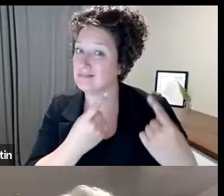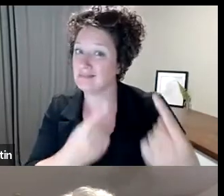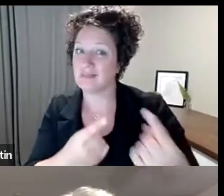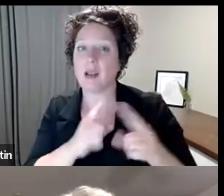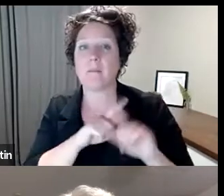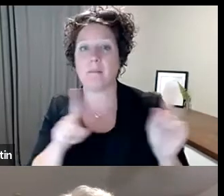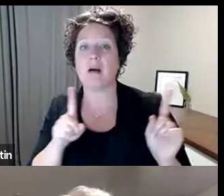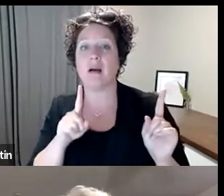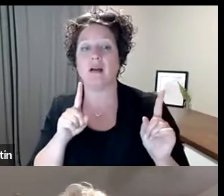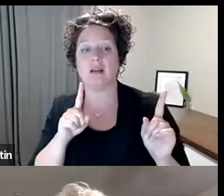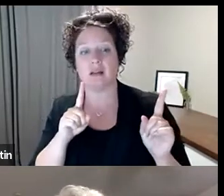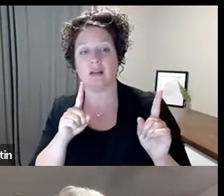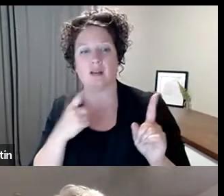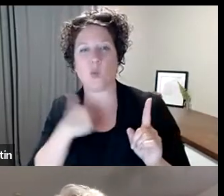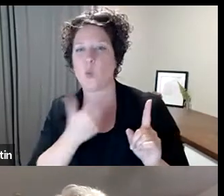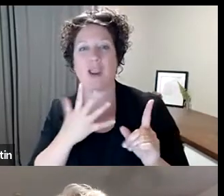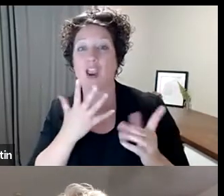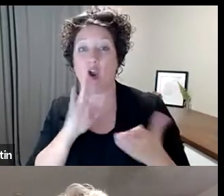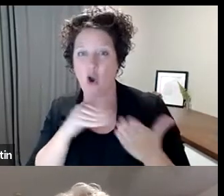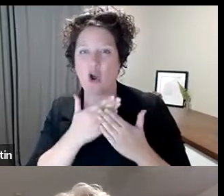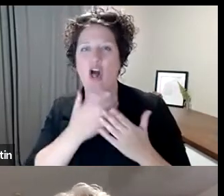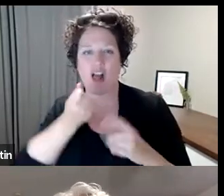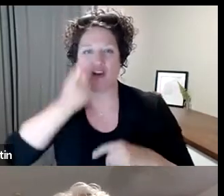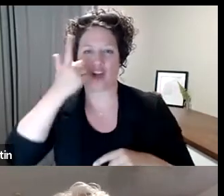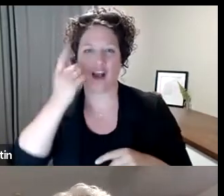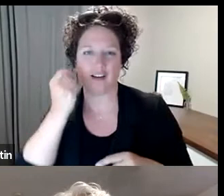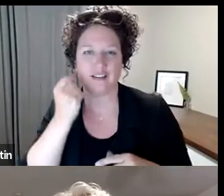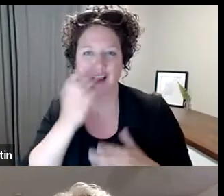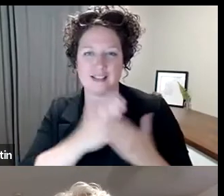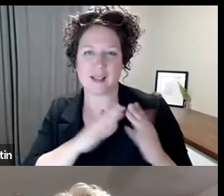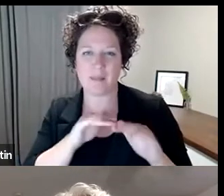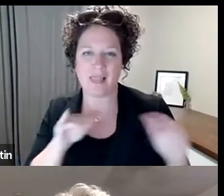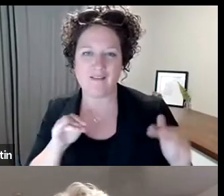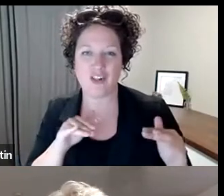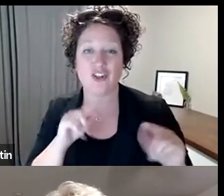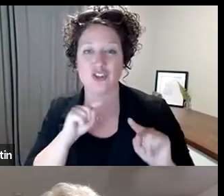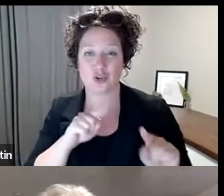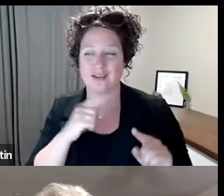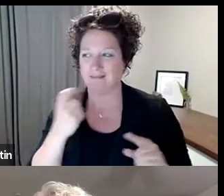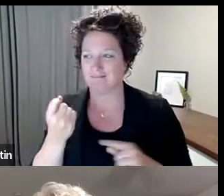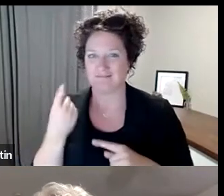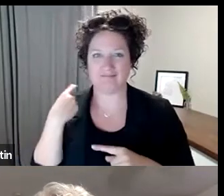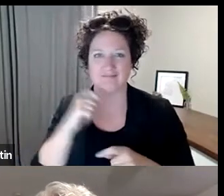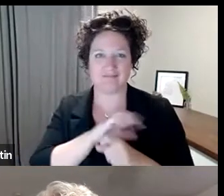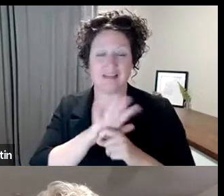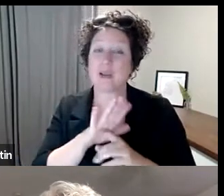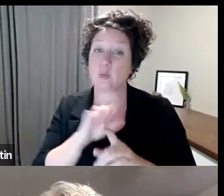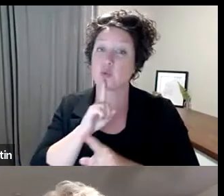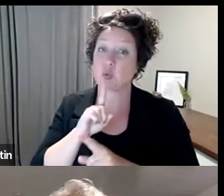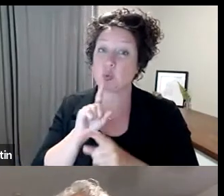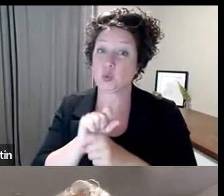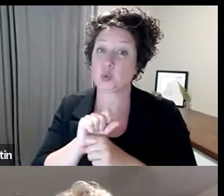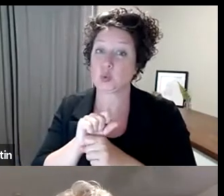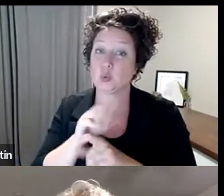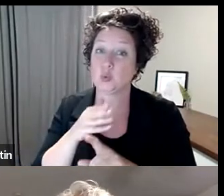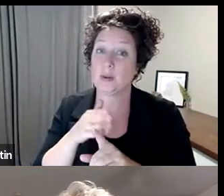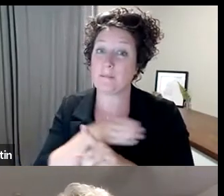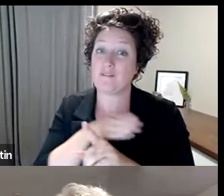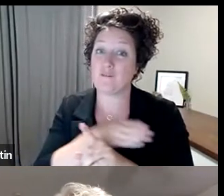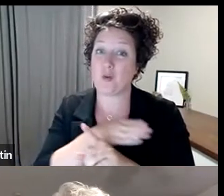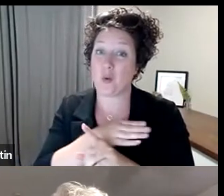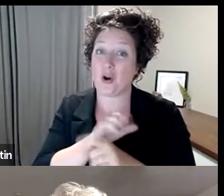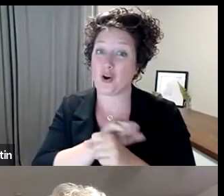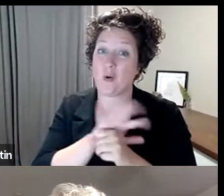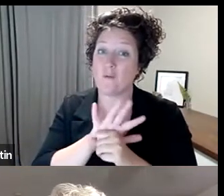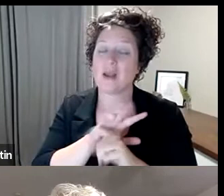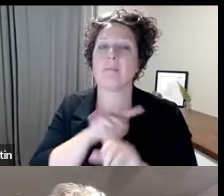but we all got it at some level in the course of the last year. It was true before the last year, but we could